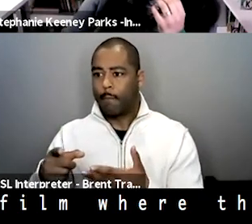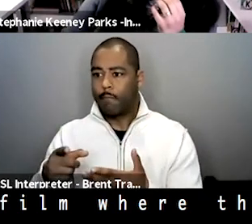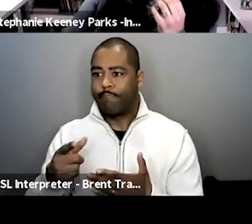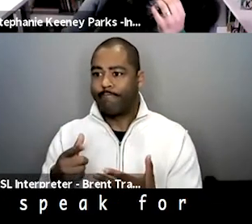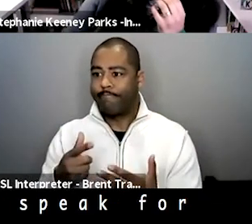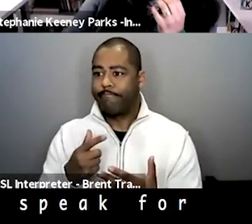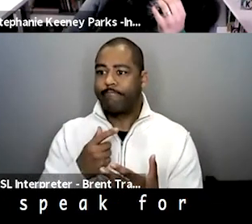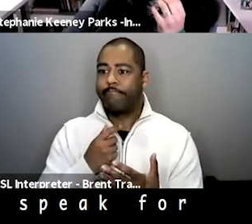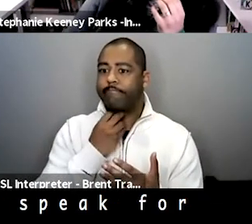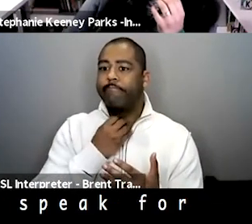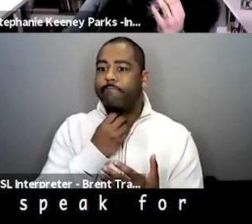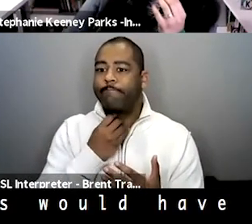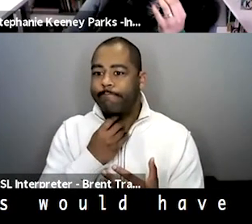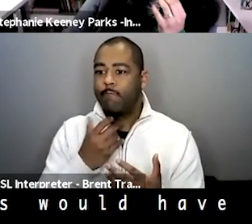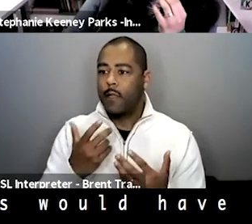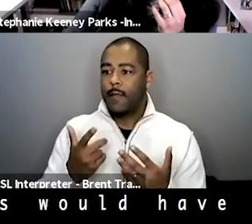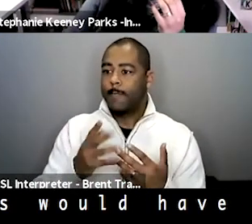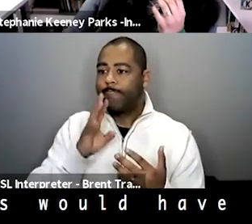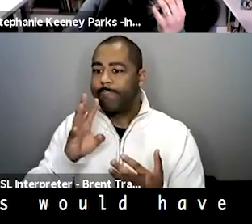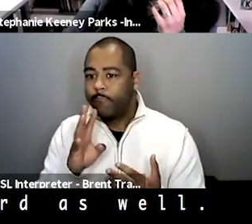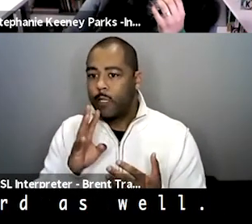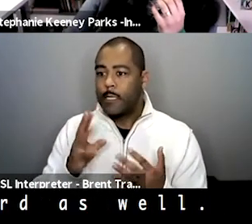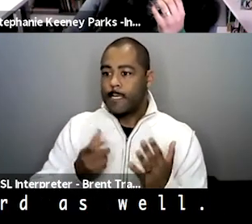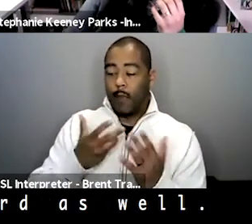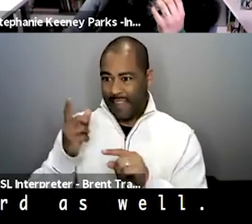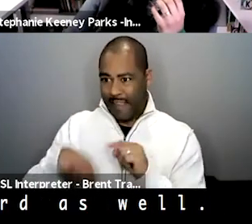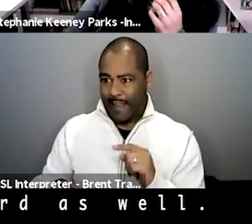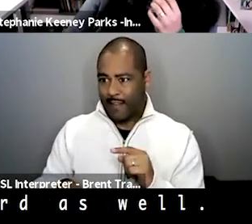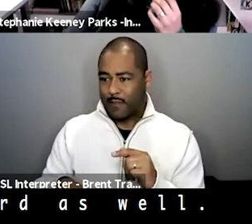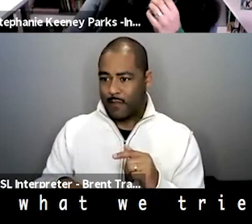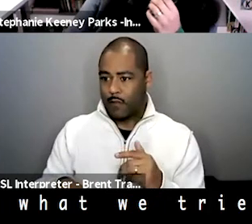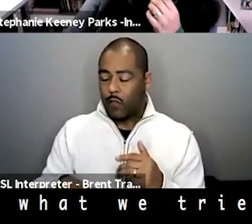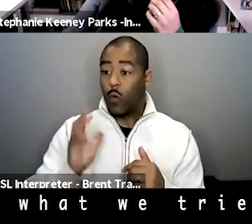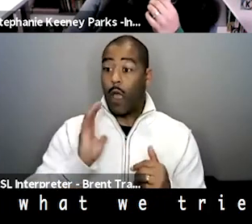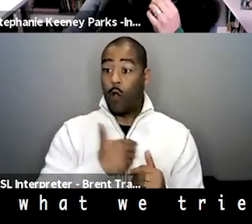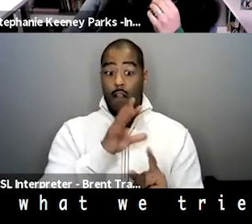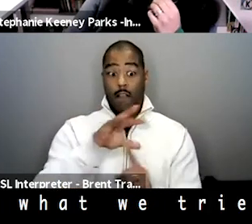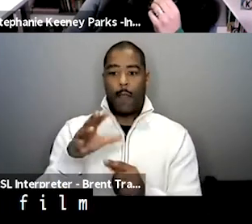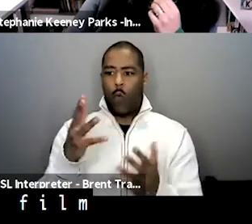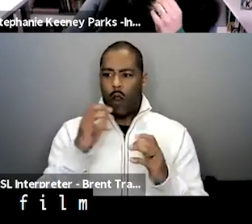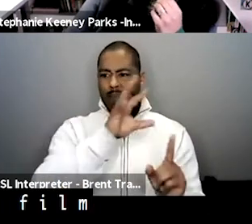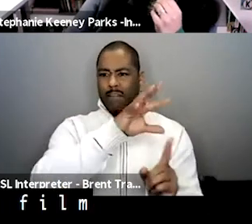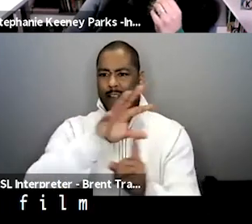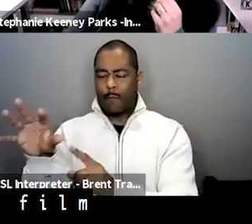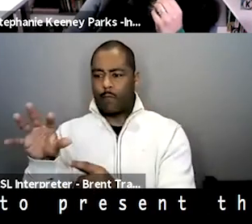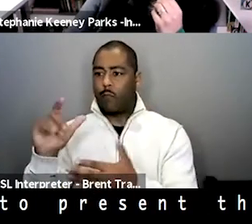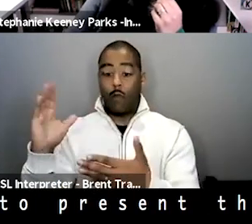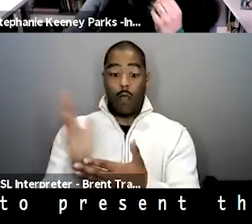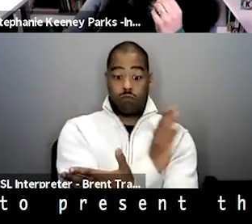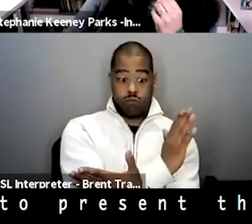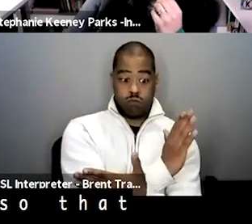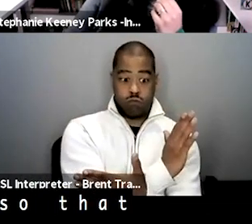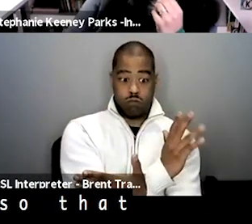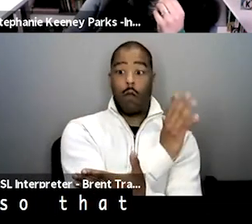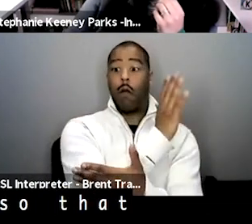film where the people who can't speak for themselves would have a chance to be heard as well. And that's what we tried to do in the film. We tried to present